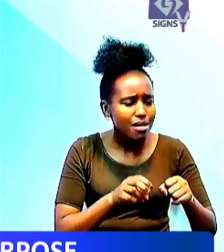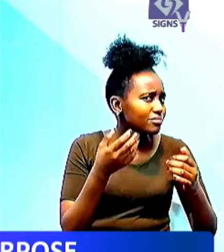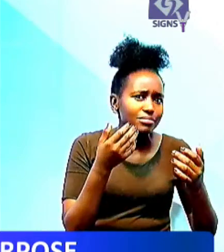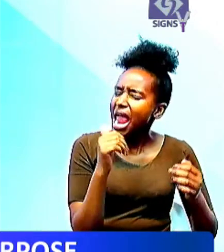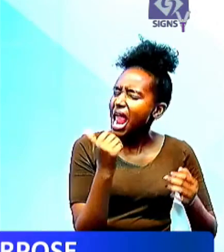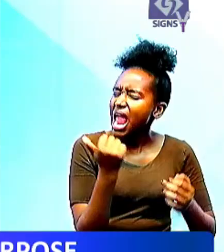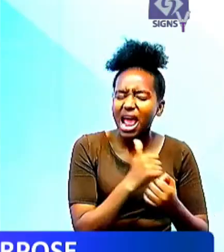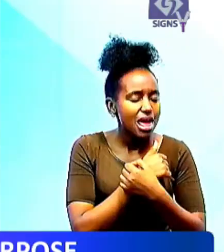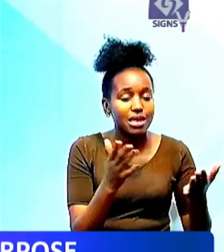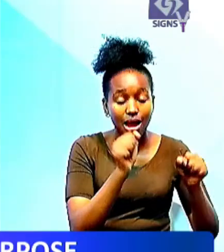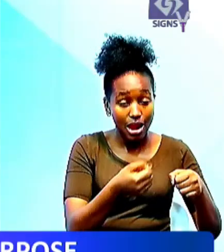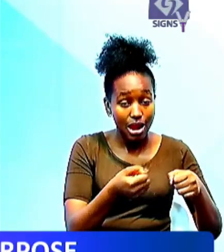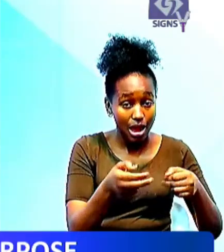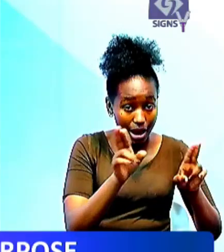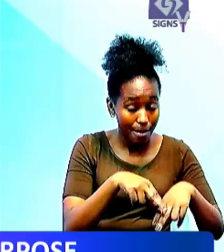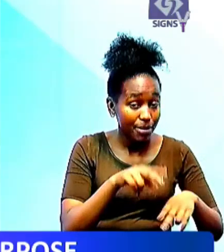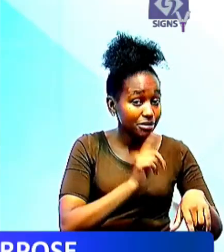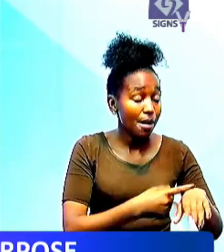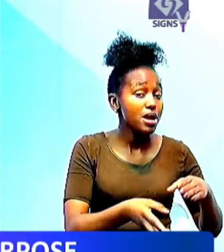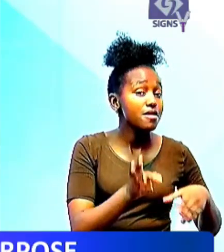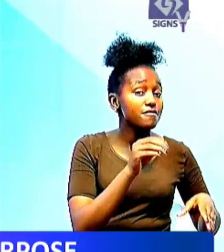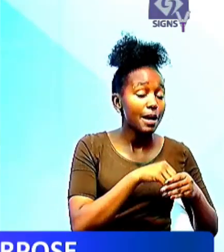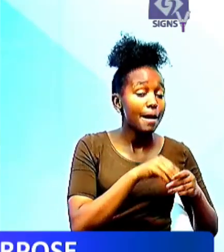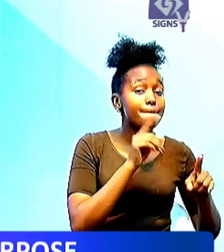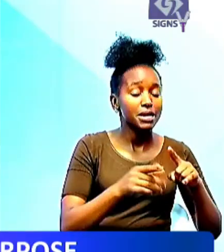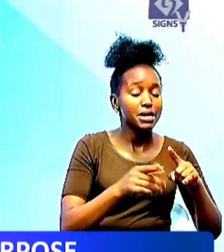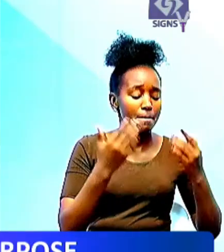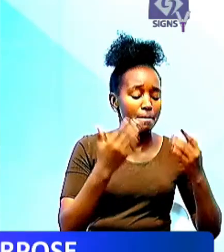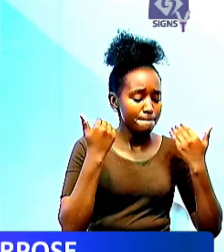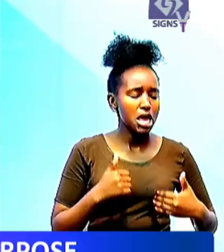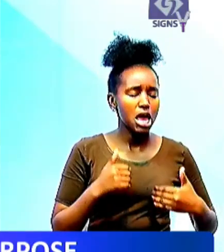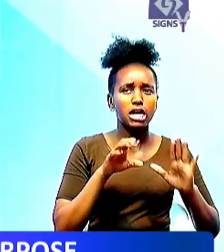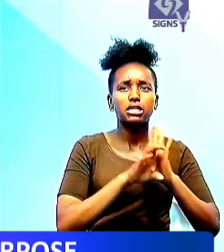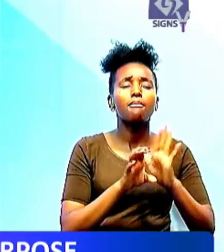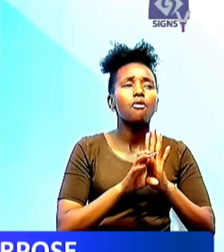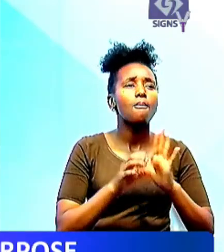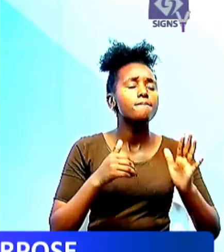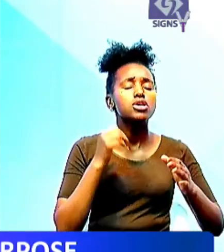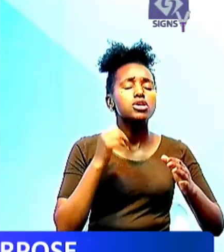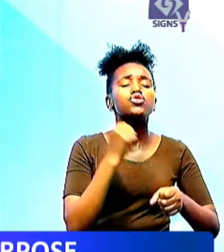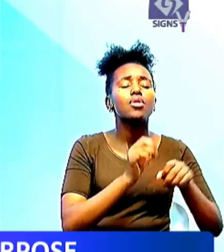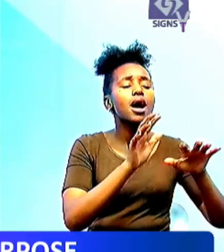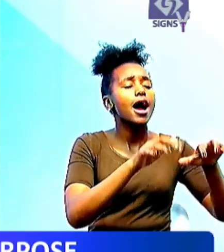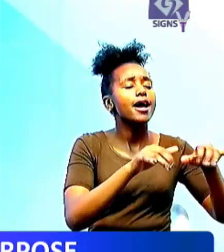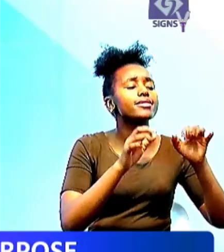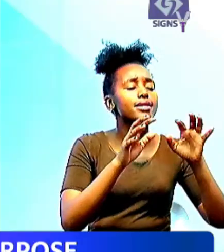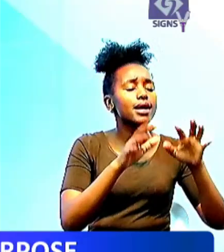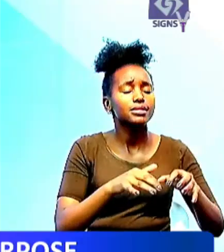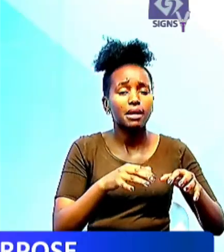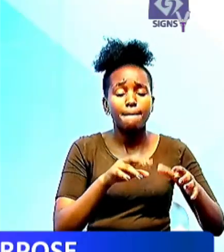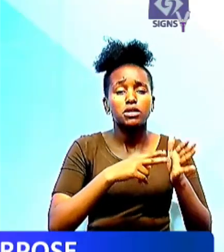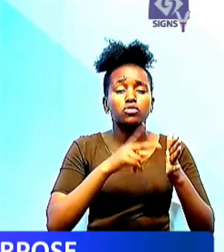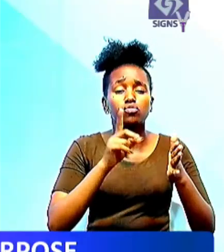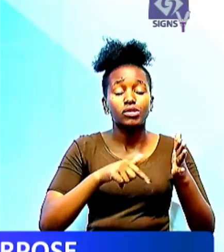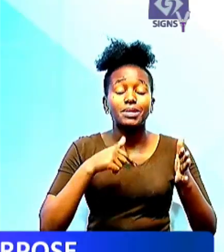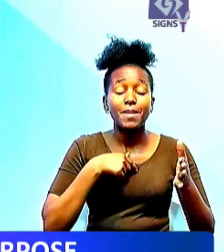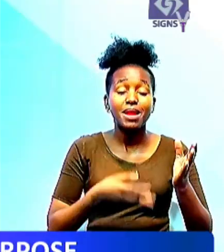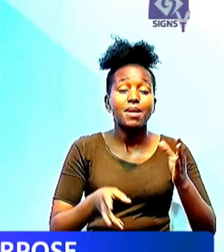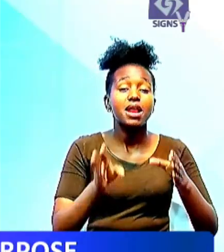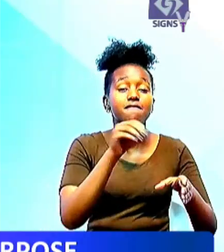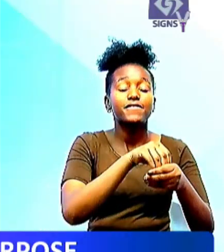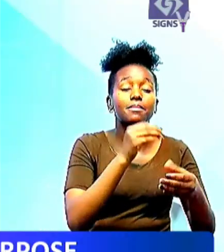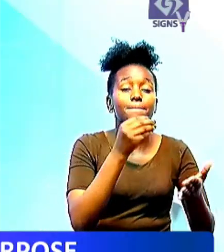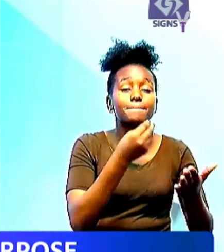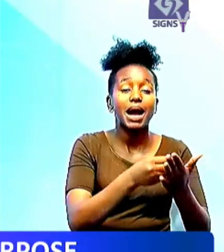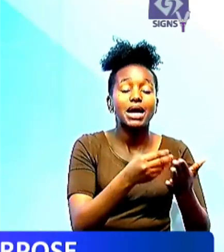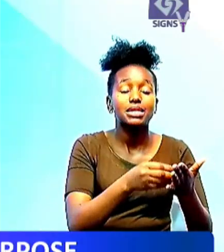there is this investor who says, "Mine, I do farming. I do agriculture." You are committing your resources to this farming. You've kept